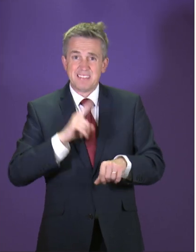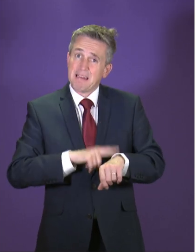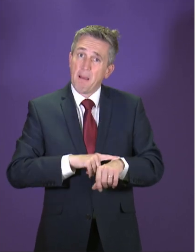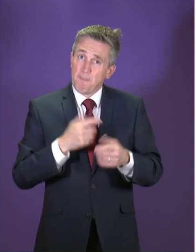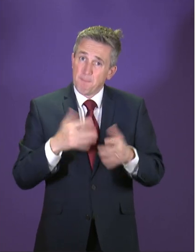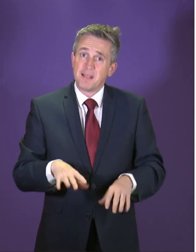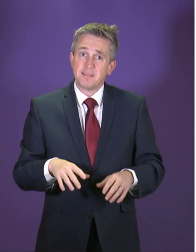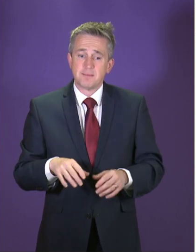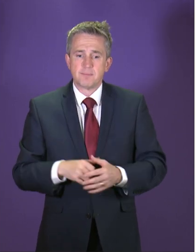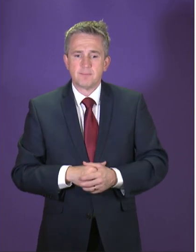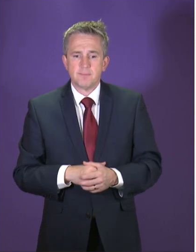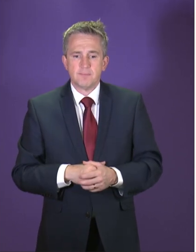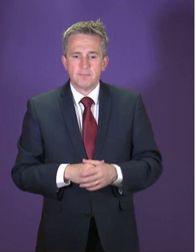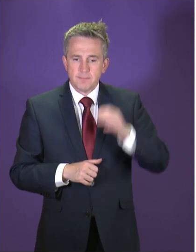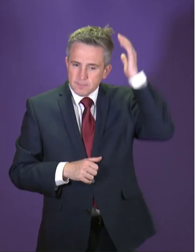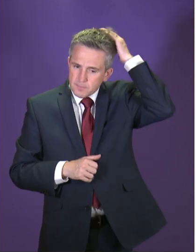And